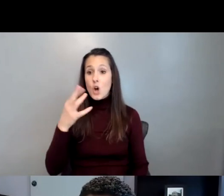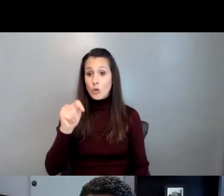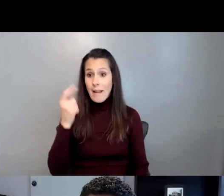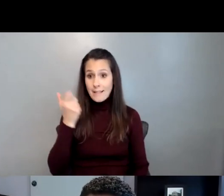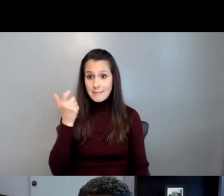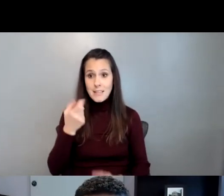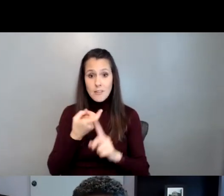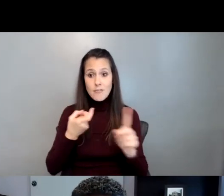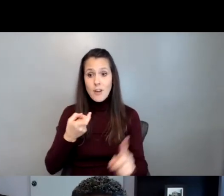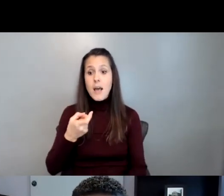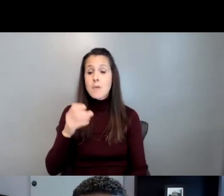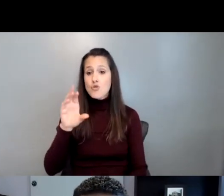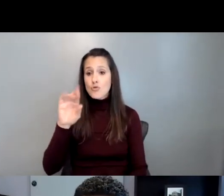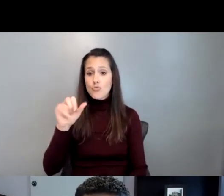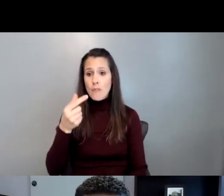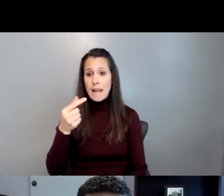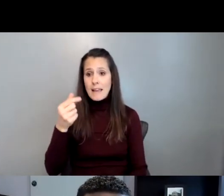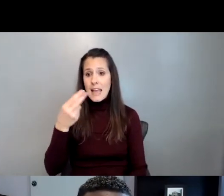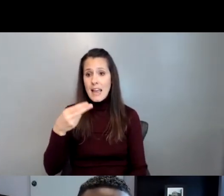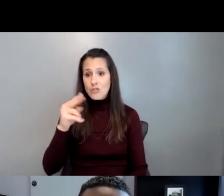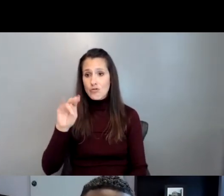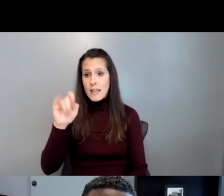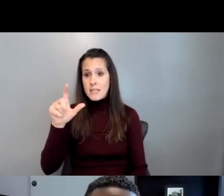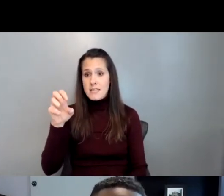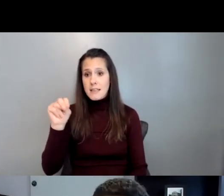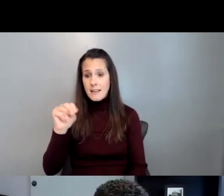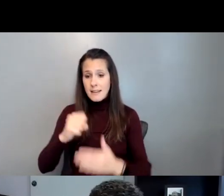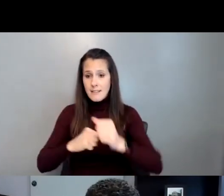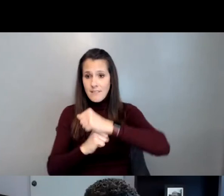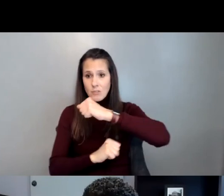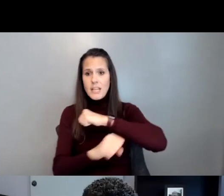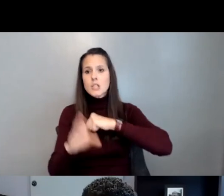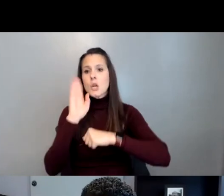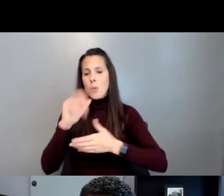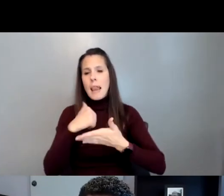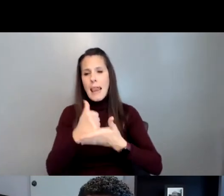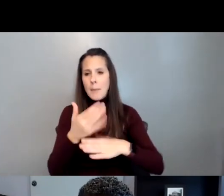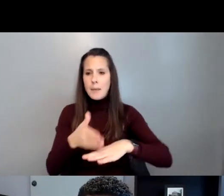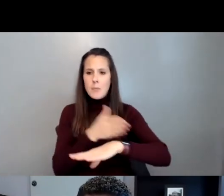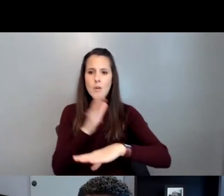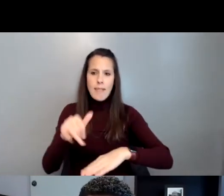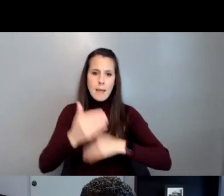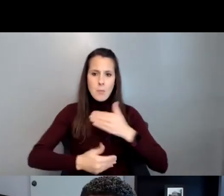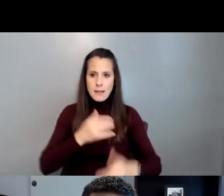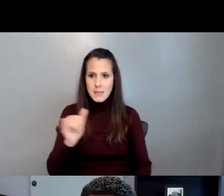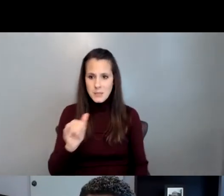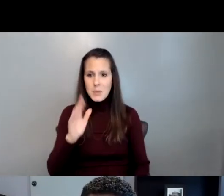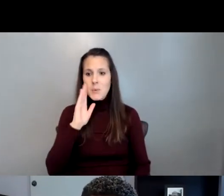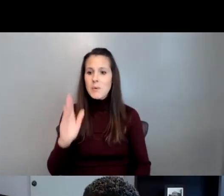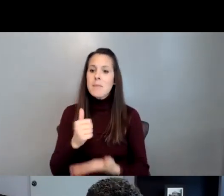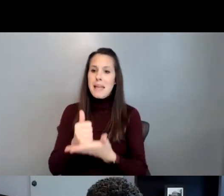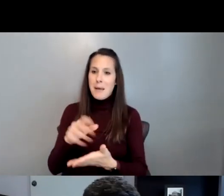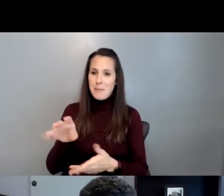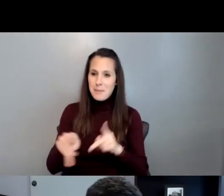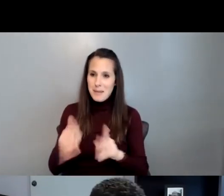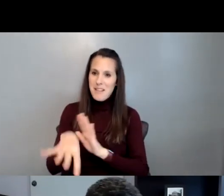from the Craig H. Nielsen Foundation, which is going to also sort of further that desire. So we're going to be connecting people to then resources